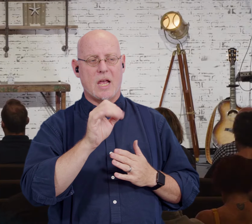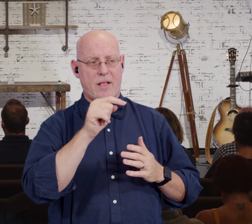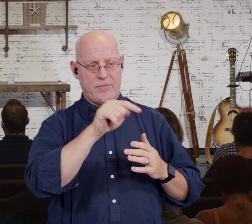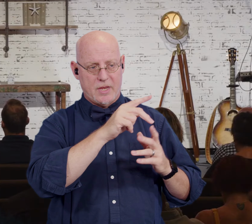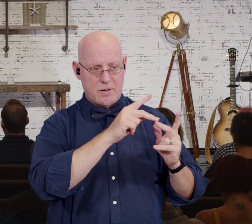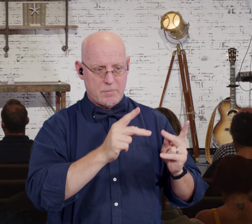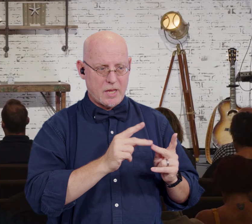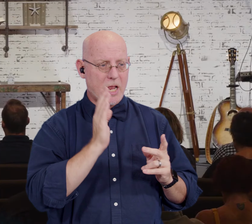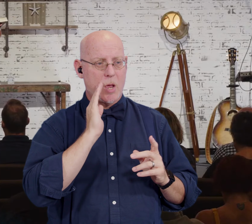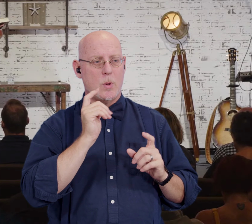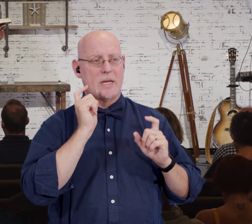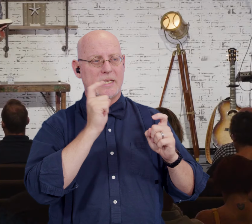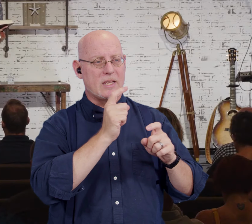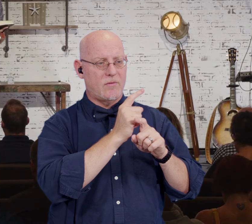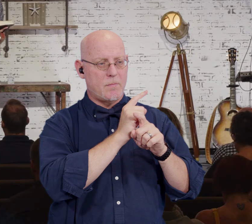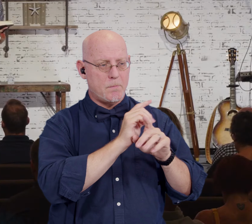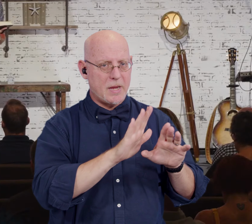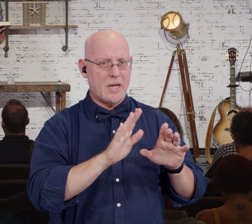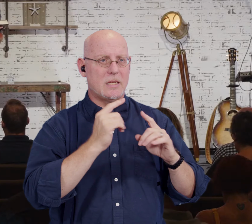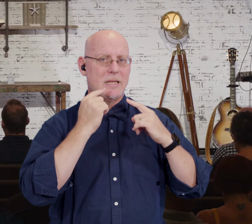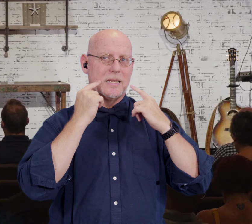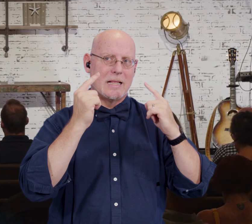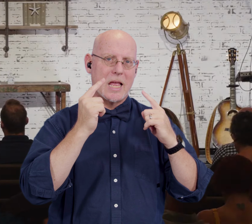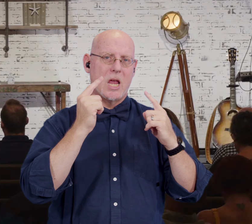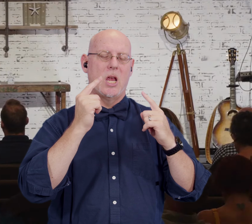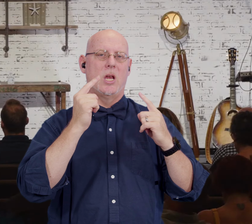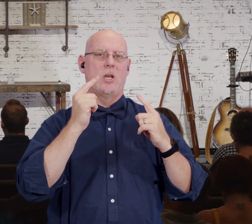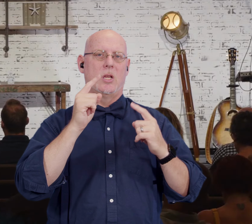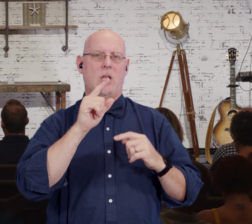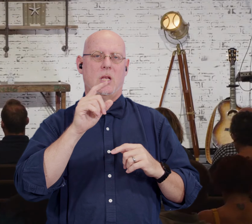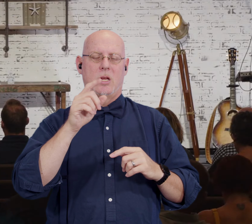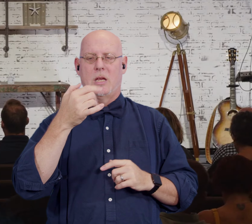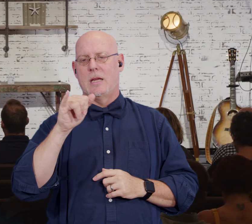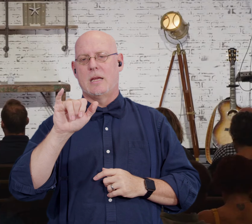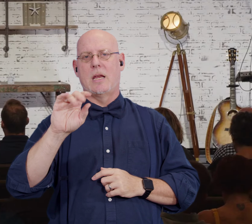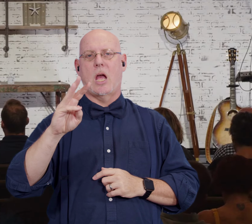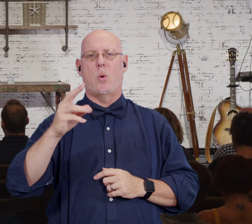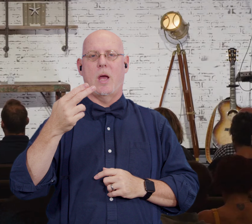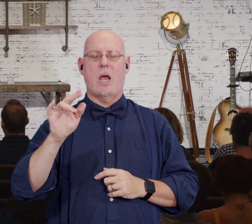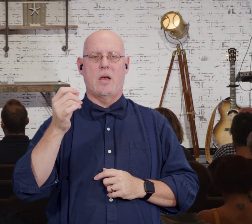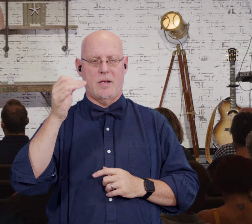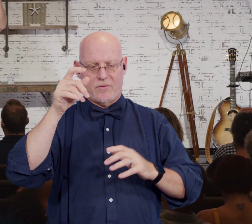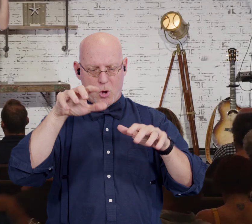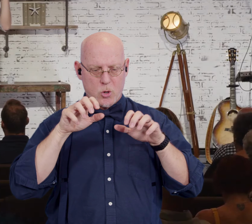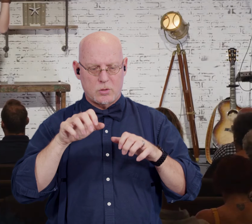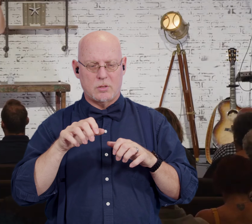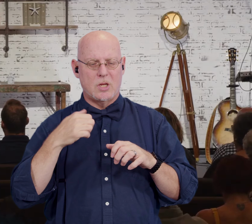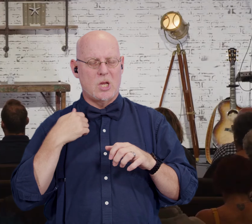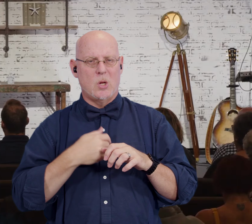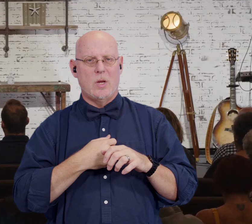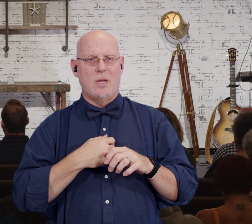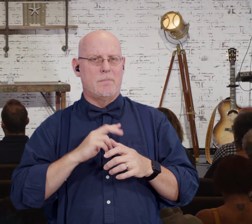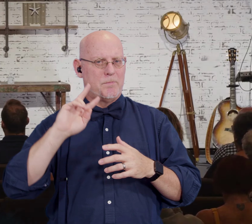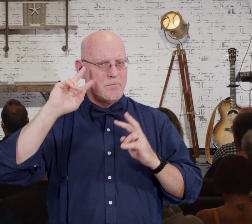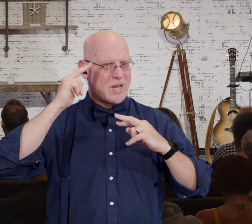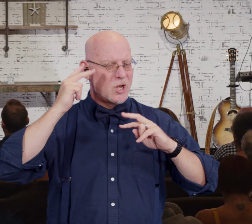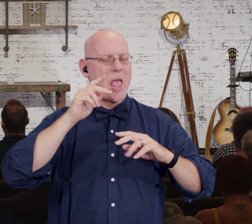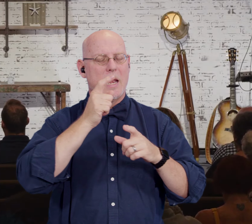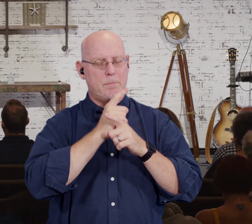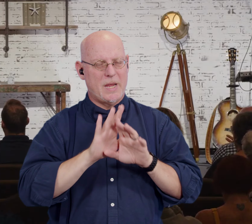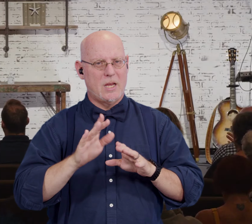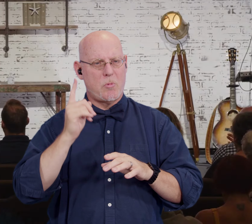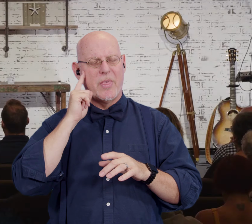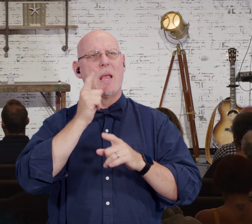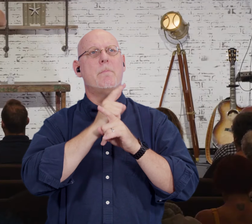this place I will give peace, declares Yahweh of hosts. And we get peace wrong. I think we get peace